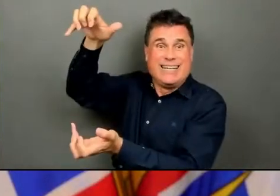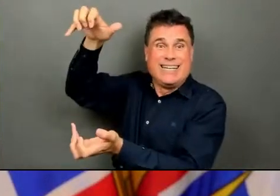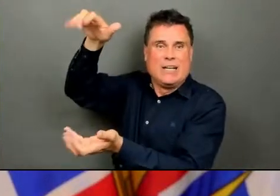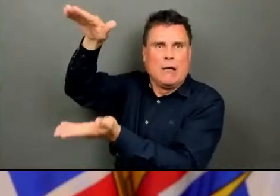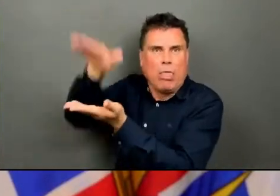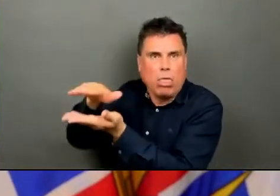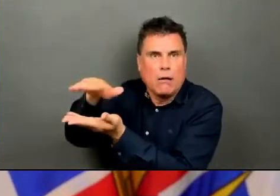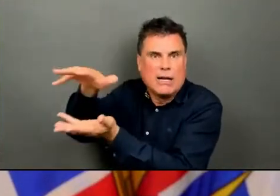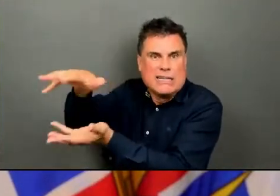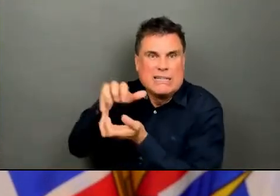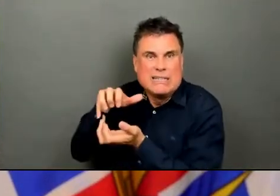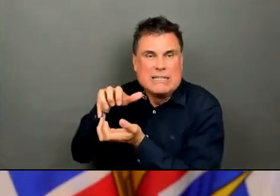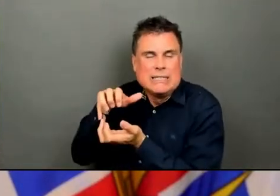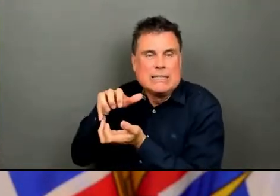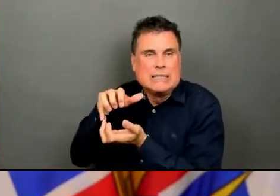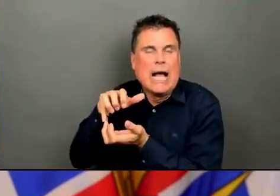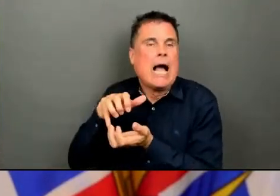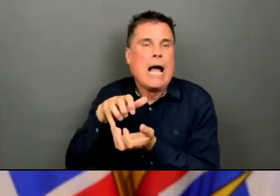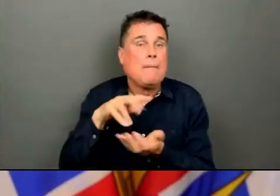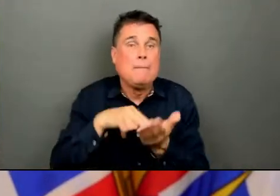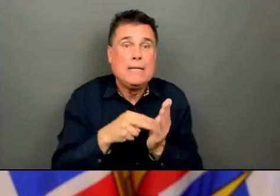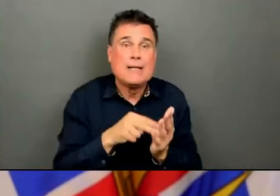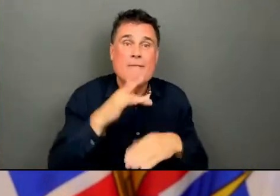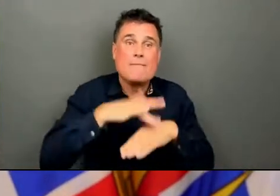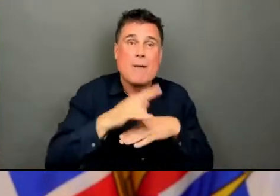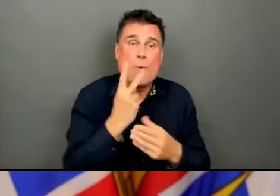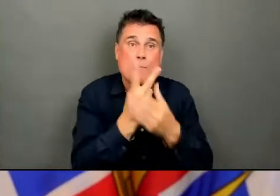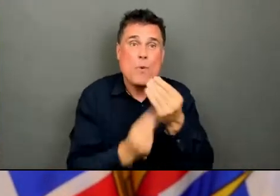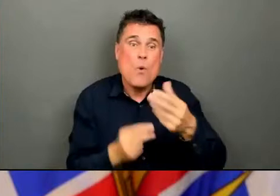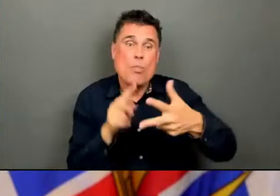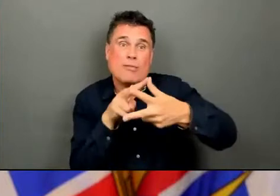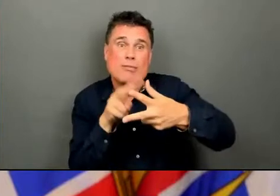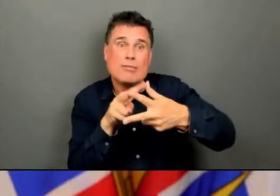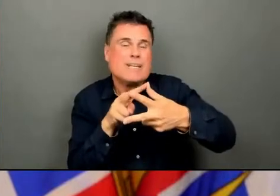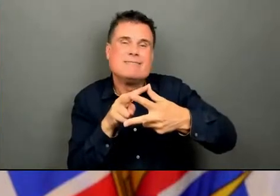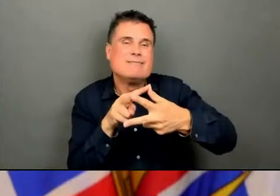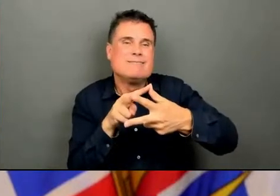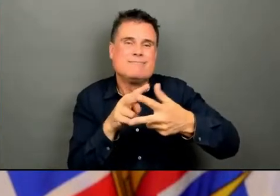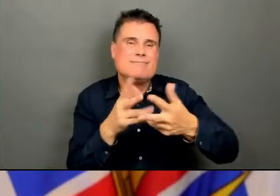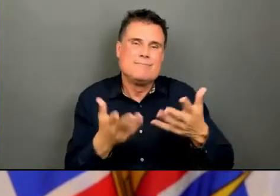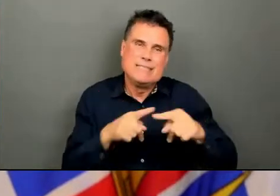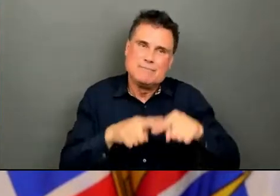we occasionally do not have the same product available for everybody.